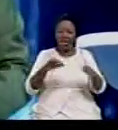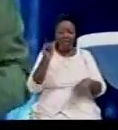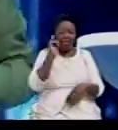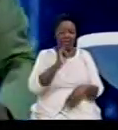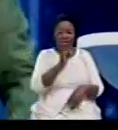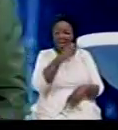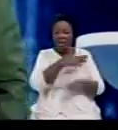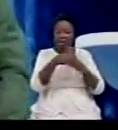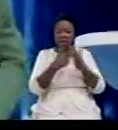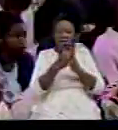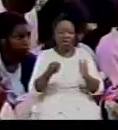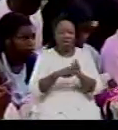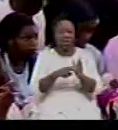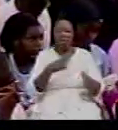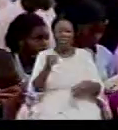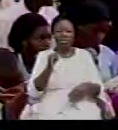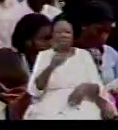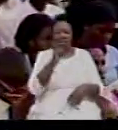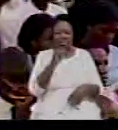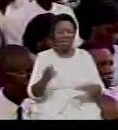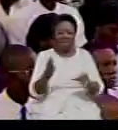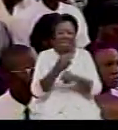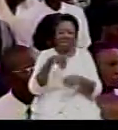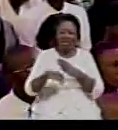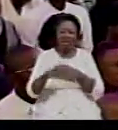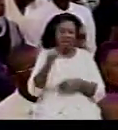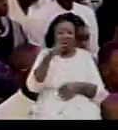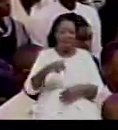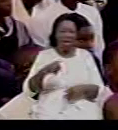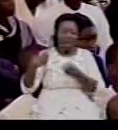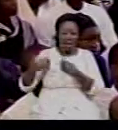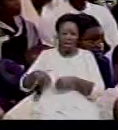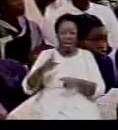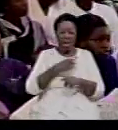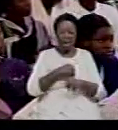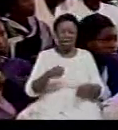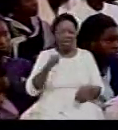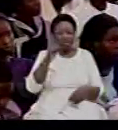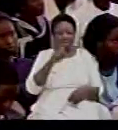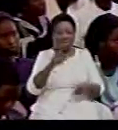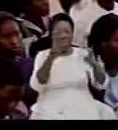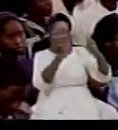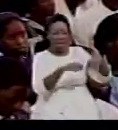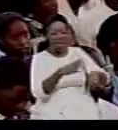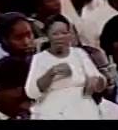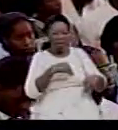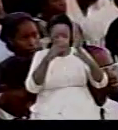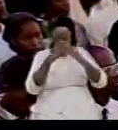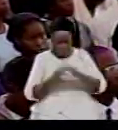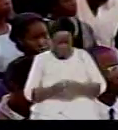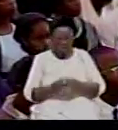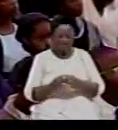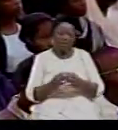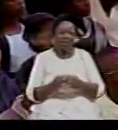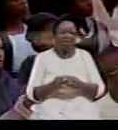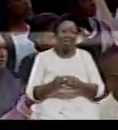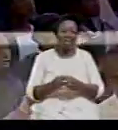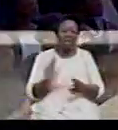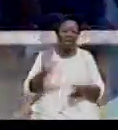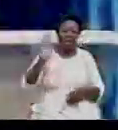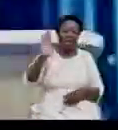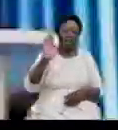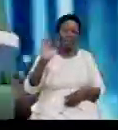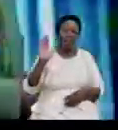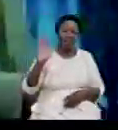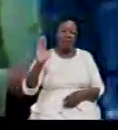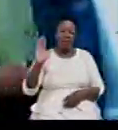not get into her heart. And she came and worshiped him. She didn't get angry. Some people are